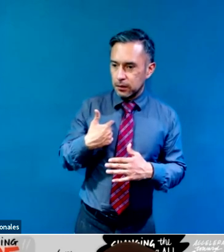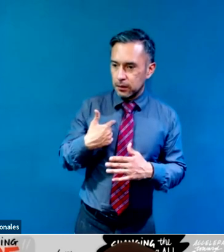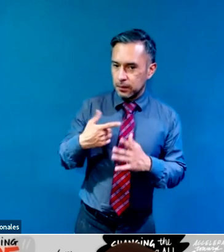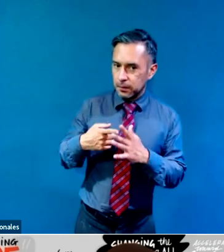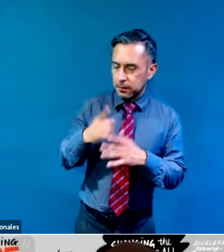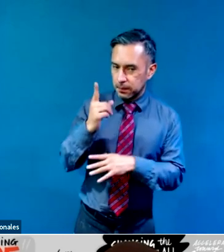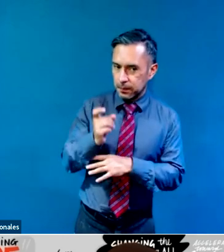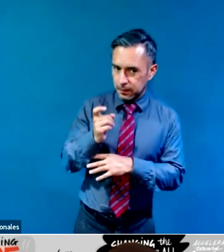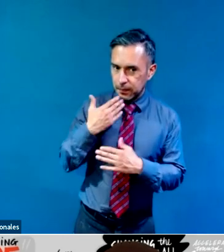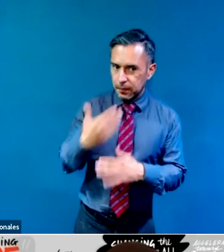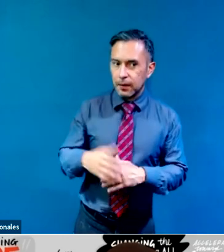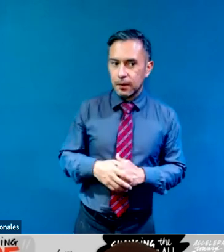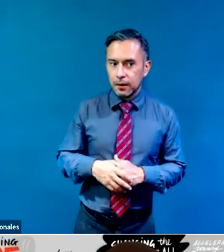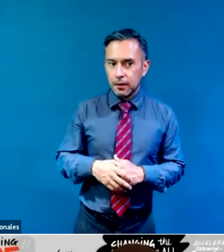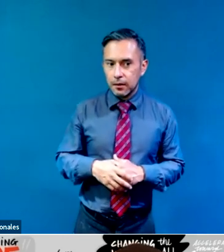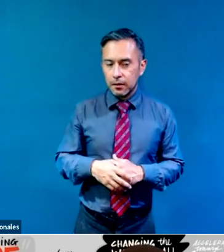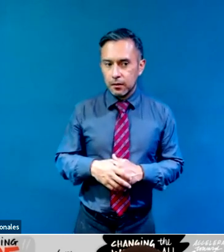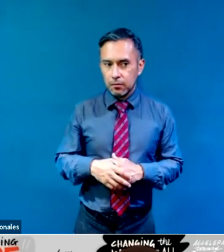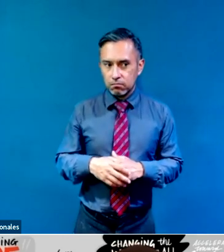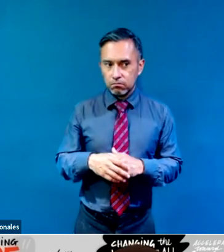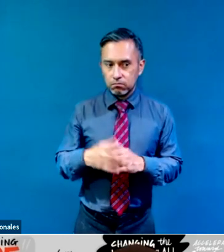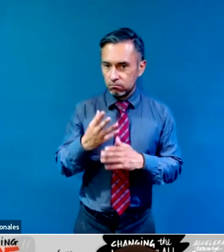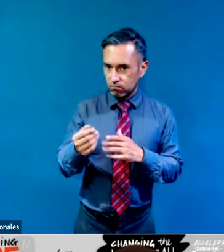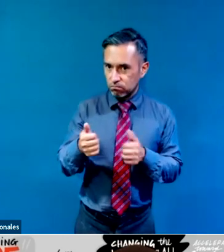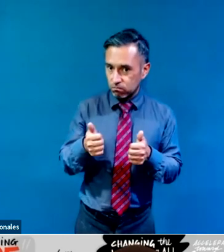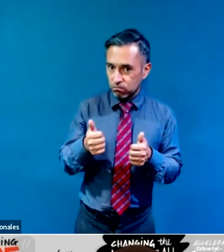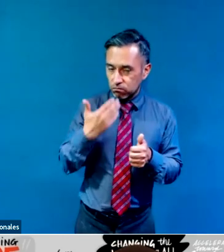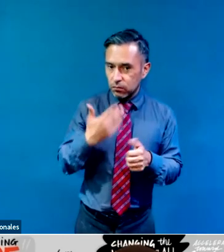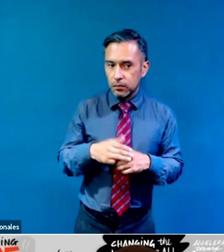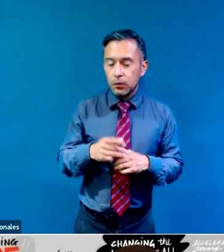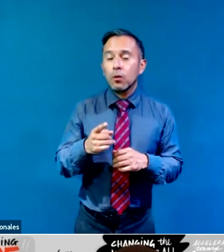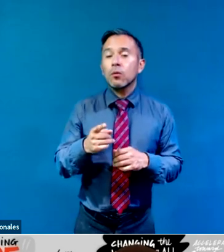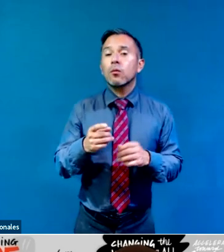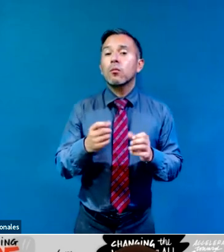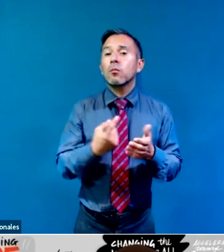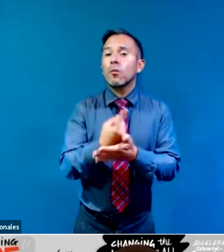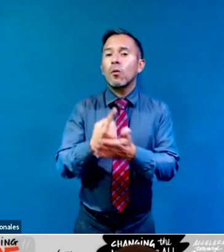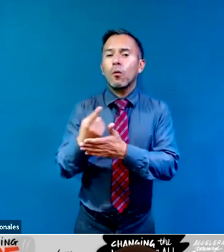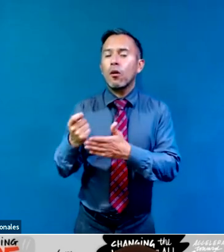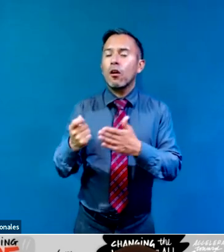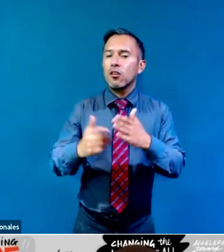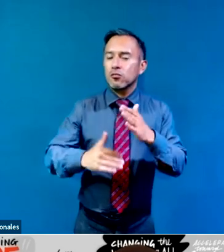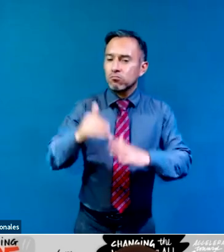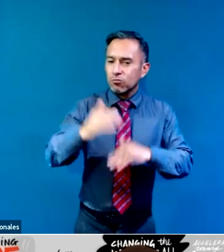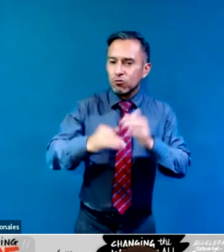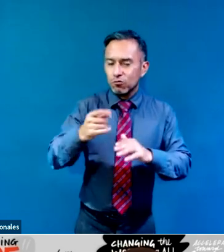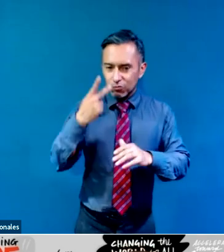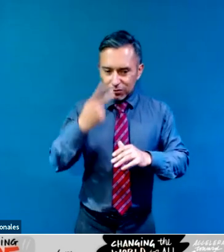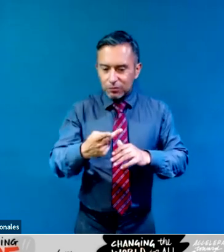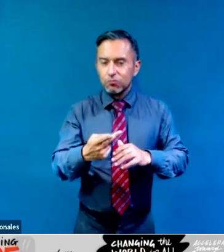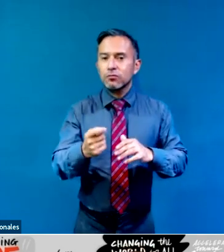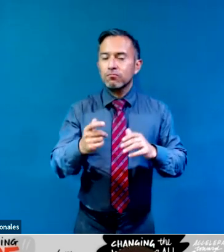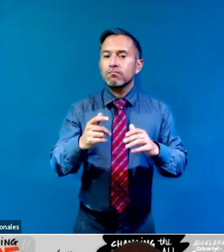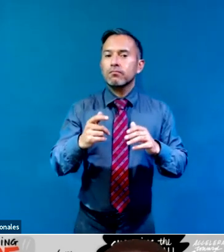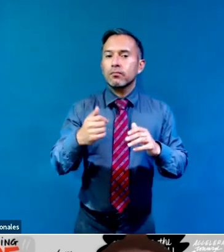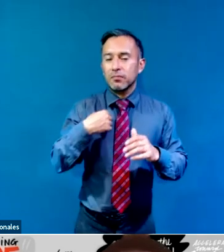drive towards Paris 3 months hence. The opportunity to build and to realize this vision stands, I